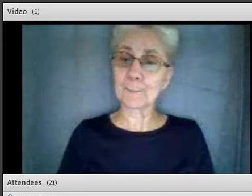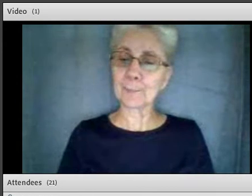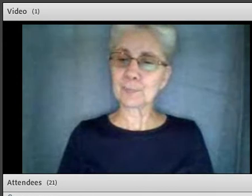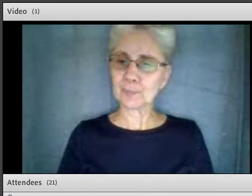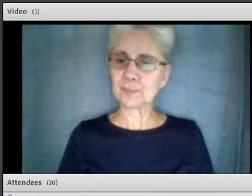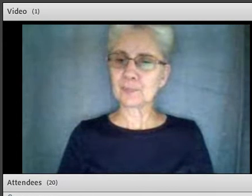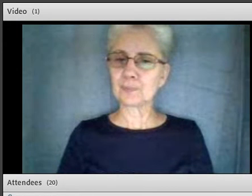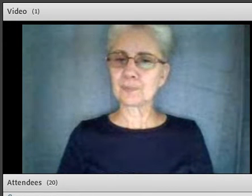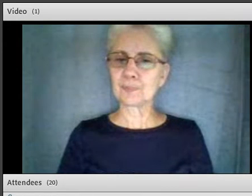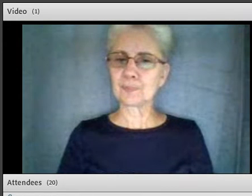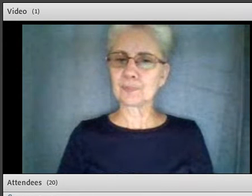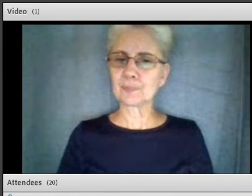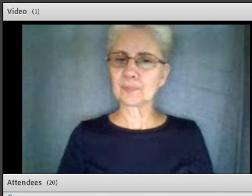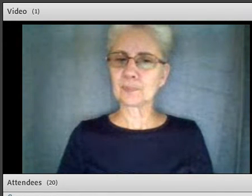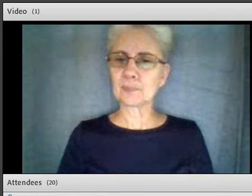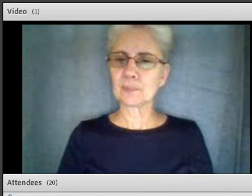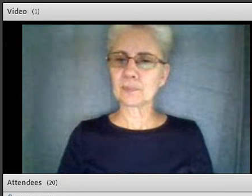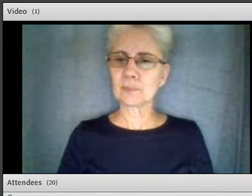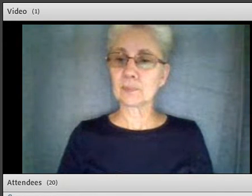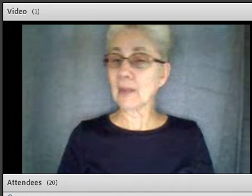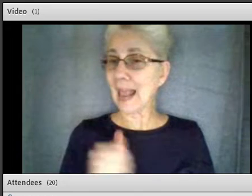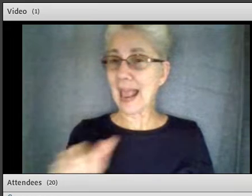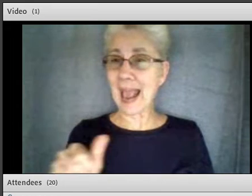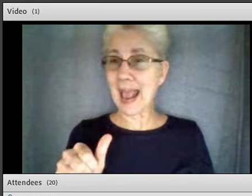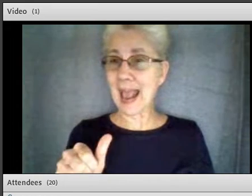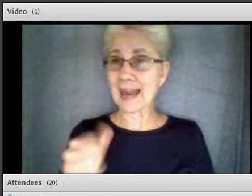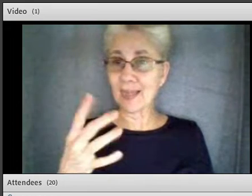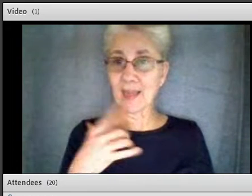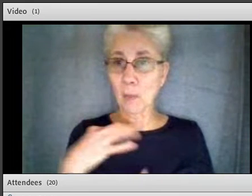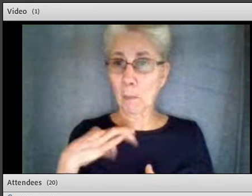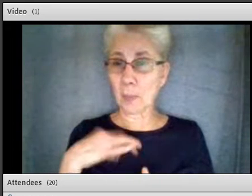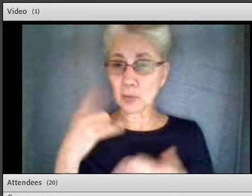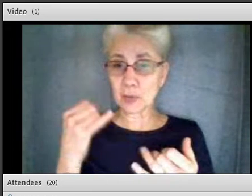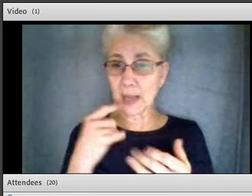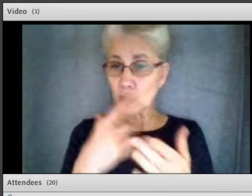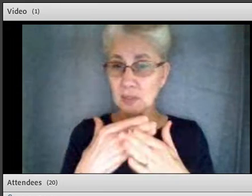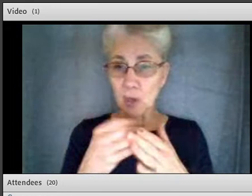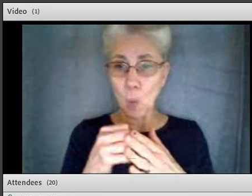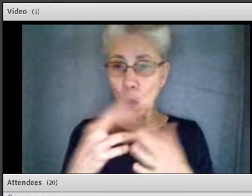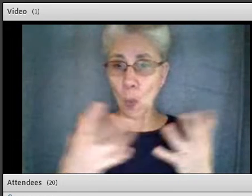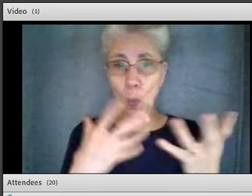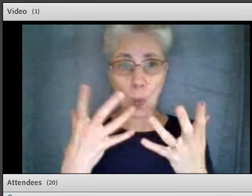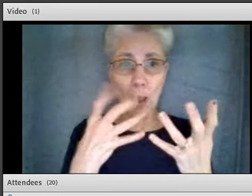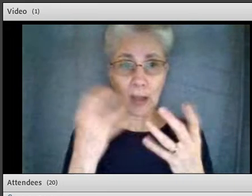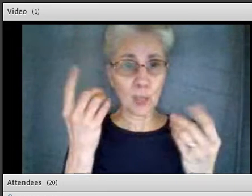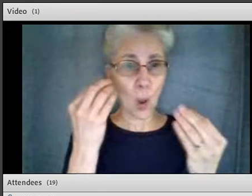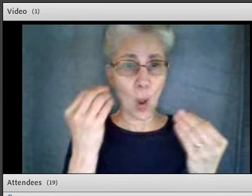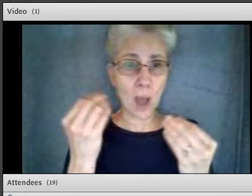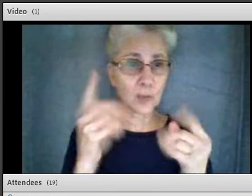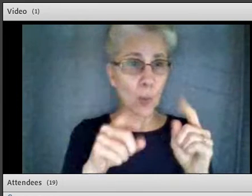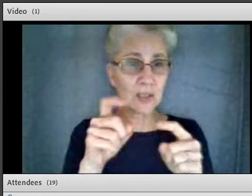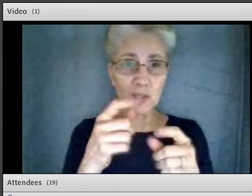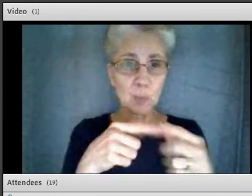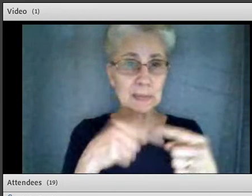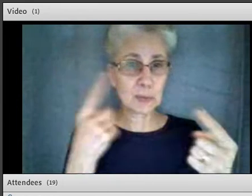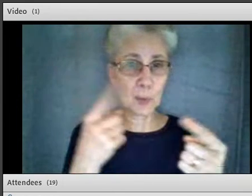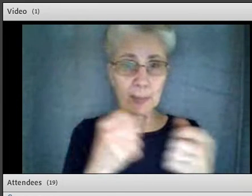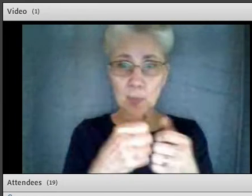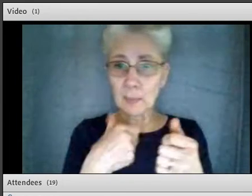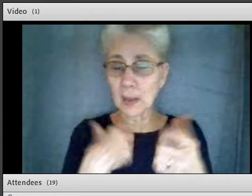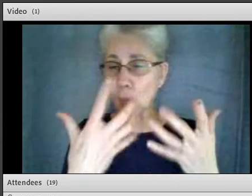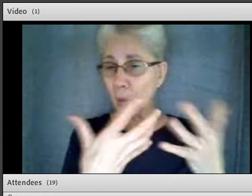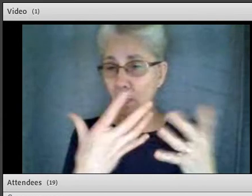is there any takeaways that you guys have today you want to share? Any thoughts or questions or disagreements with me you want to add? Thank you, Anna.